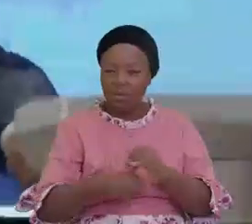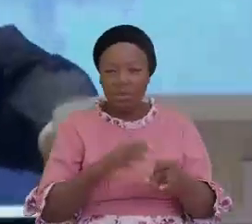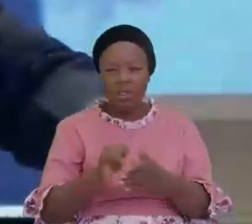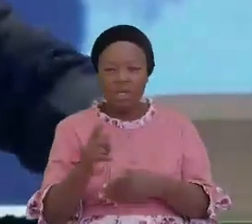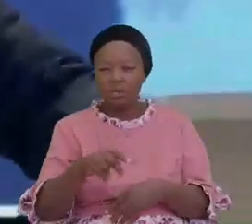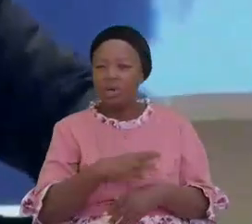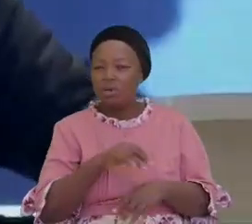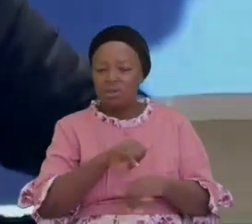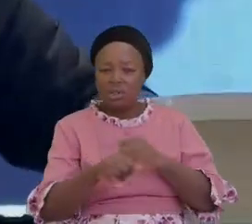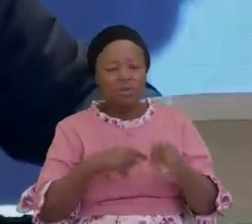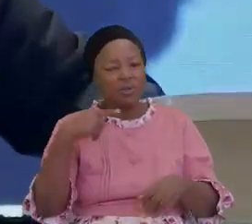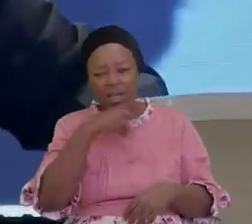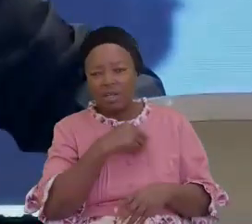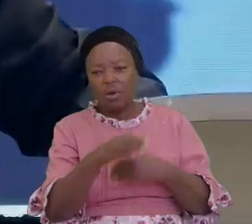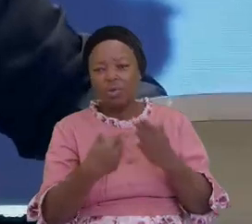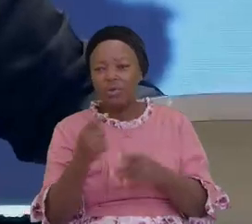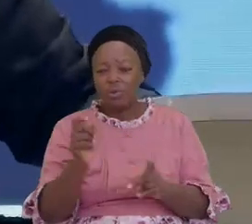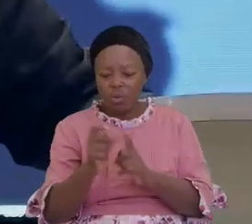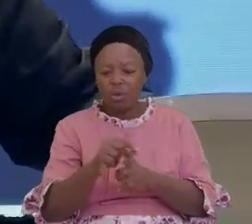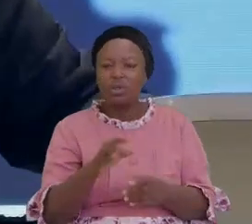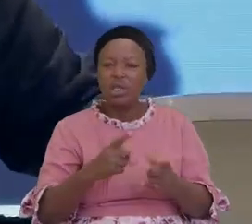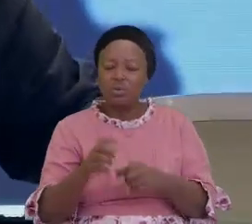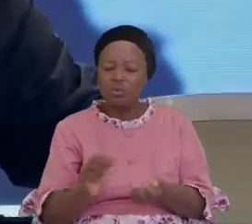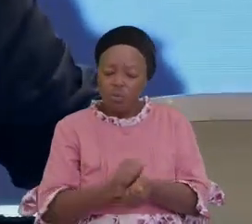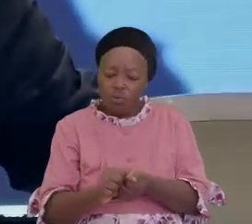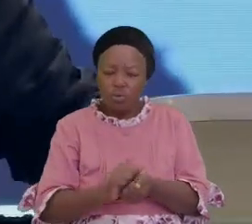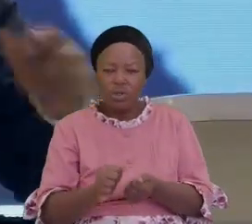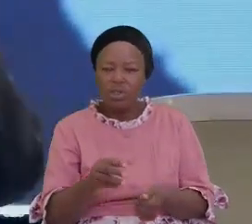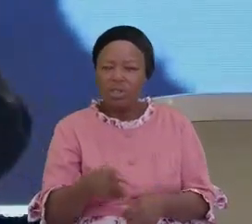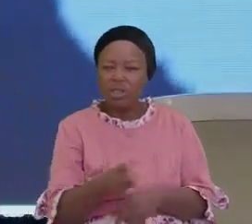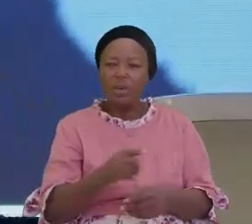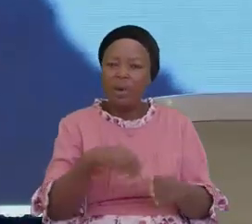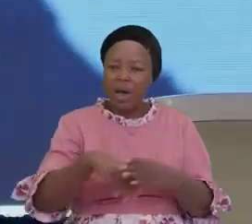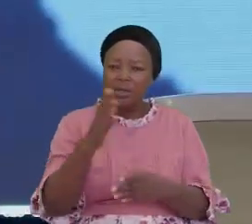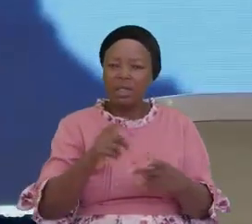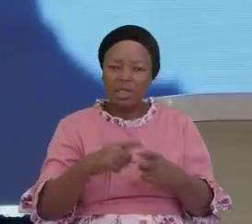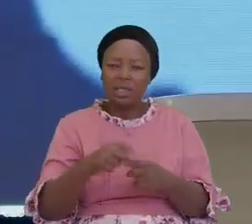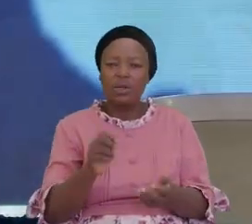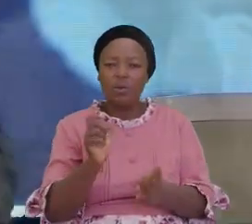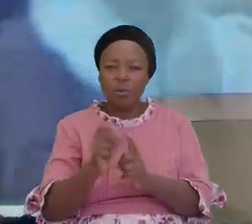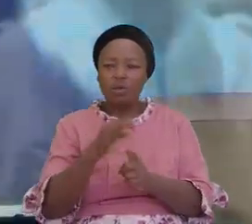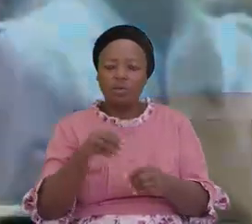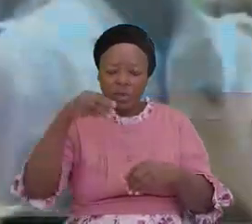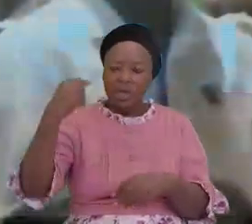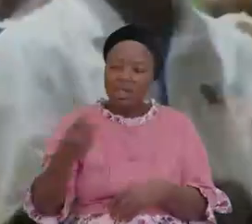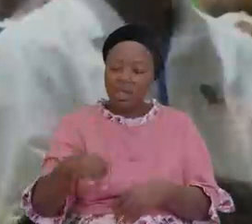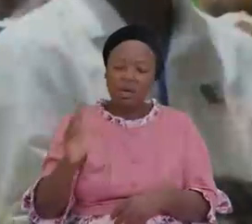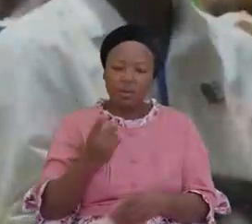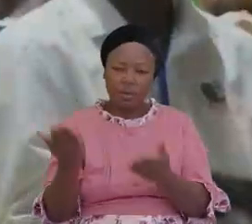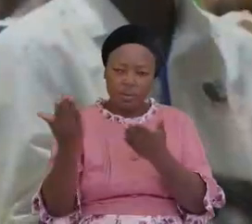them out, cleanse them out, and then the words of the eternal will be brought in.